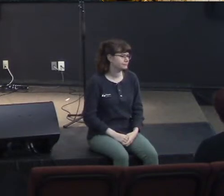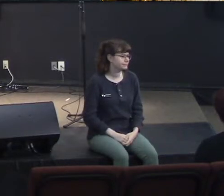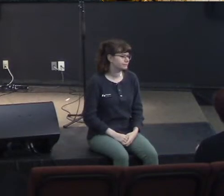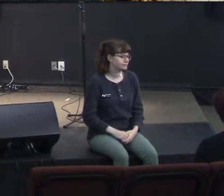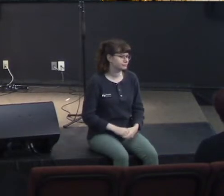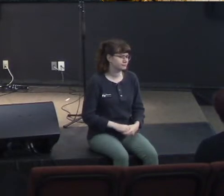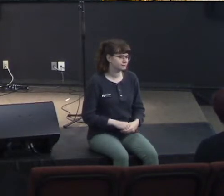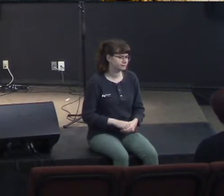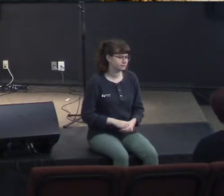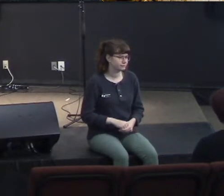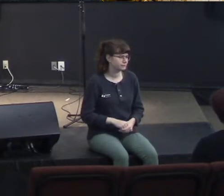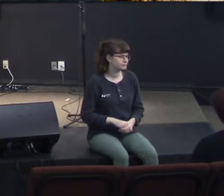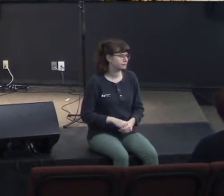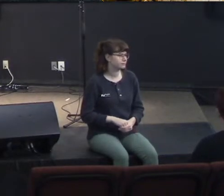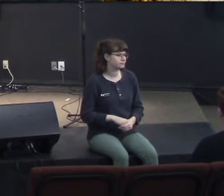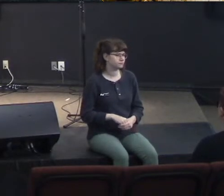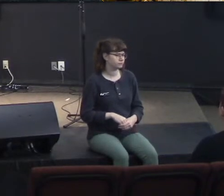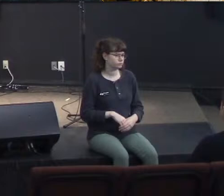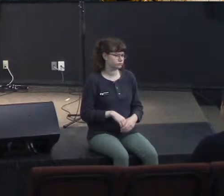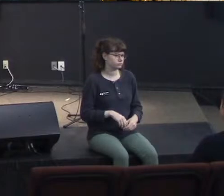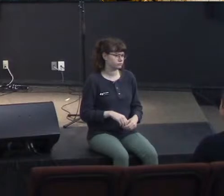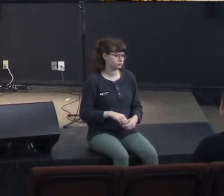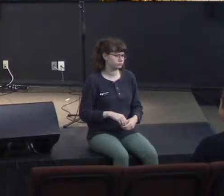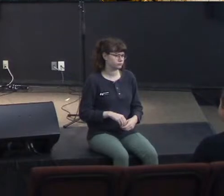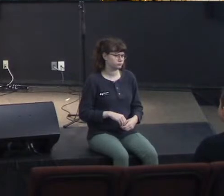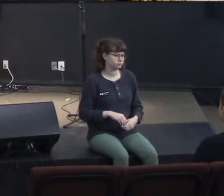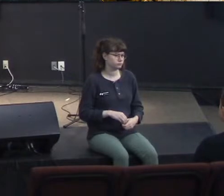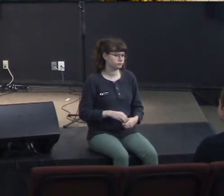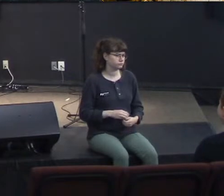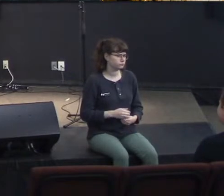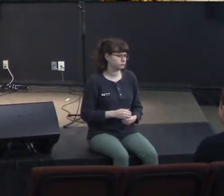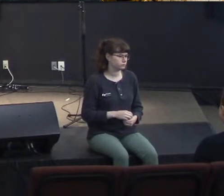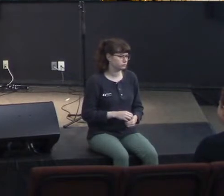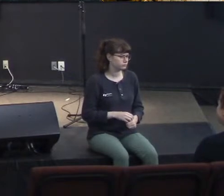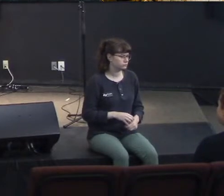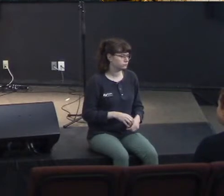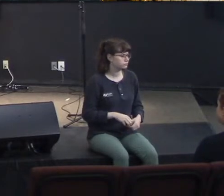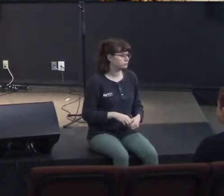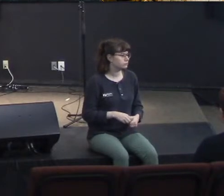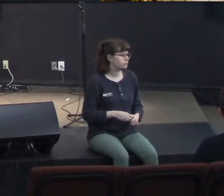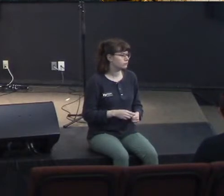Trying to keep it real. We're all together in this game of life, right?